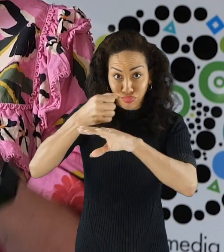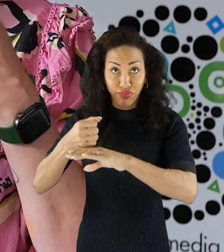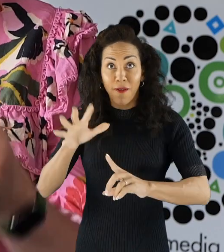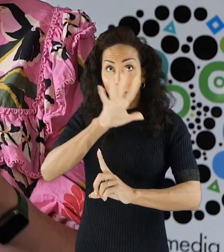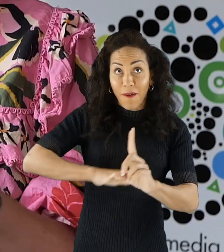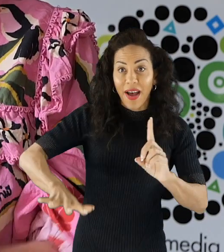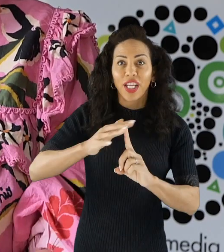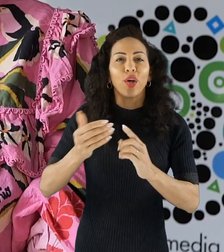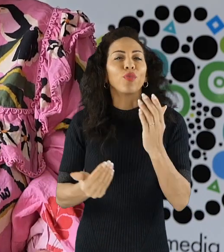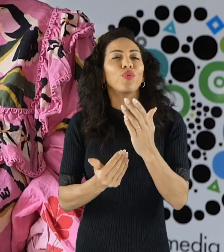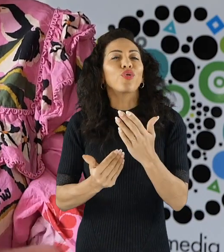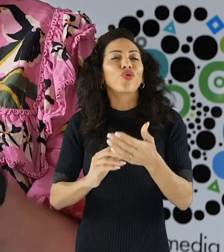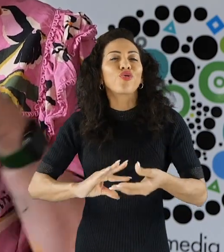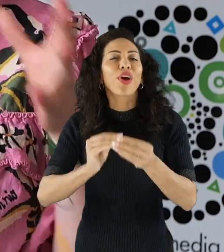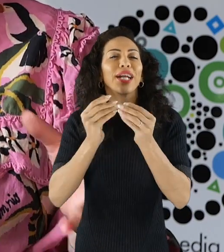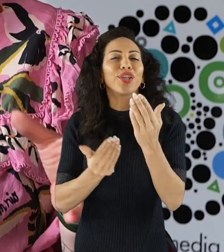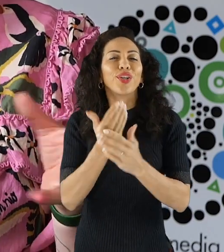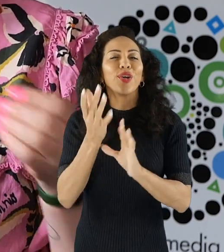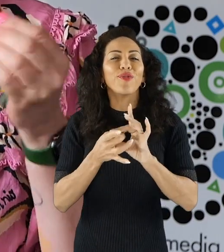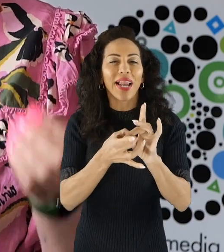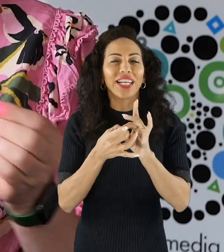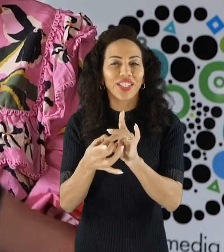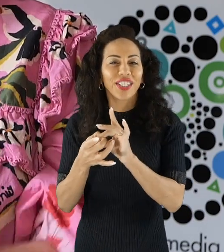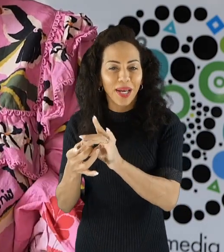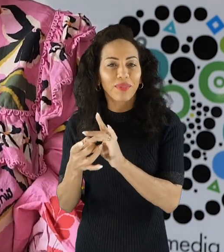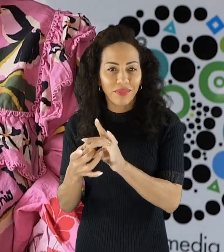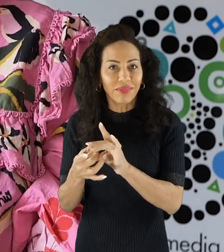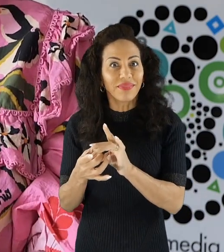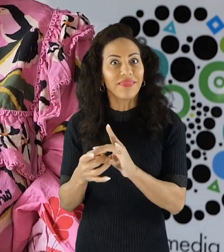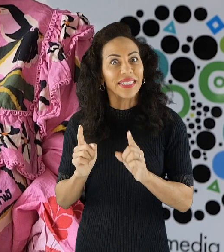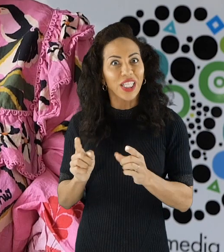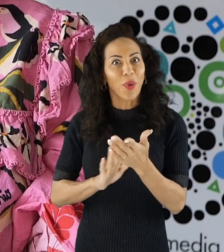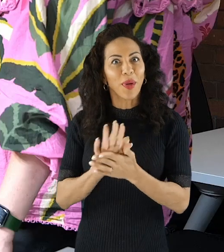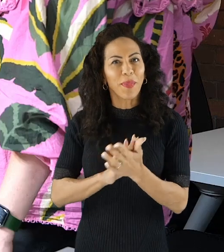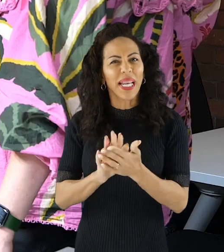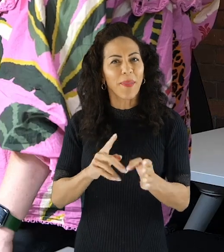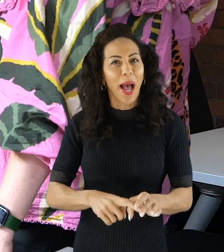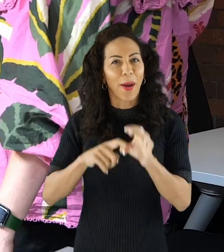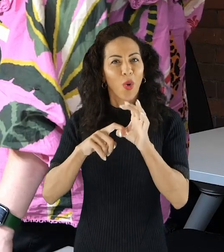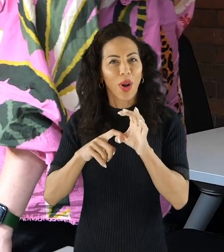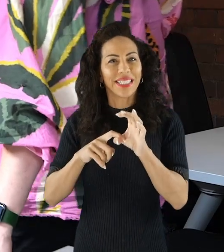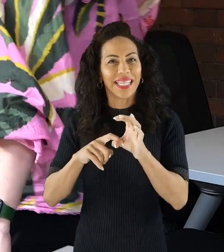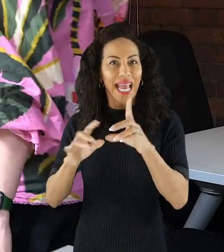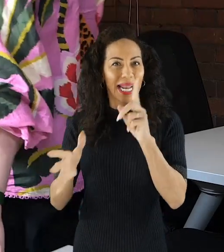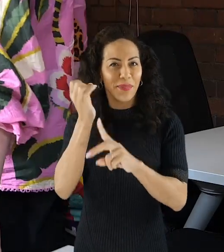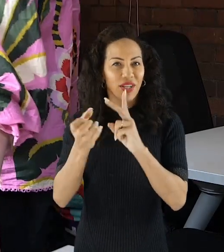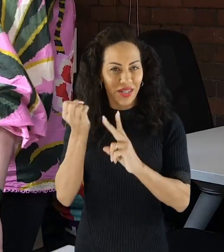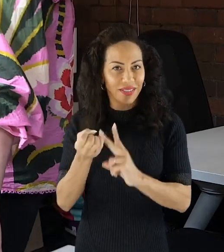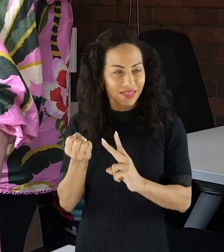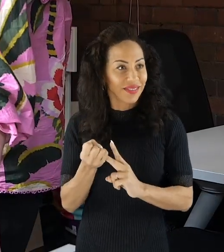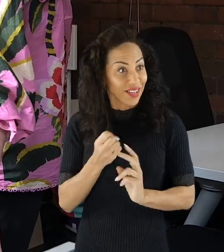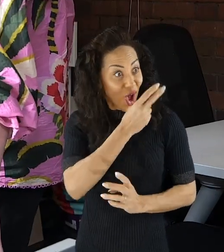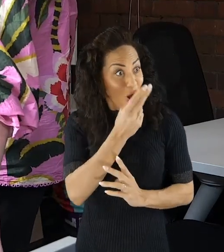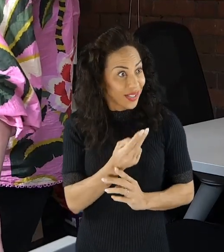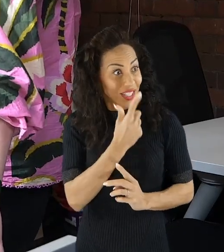that, which I think will really help sort of reframe what we mean about ambition and quality, which is helping artists to achieve their